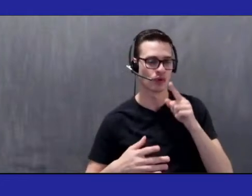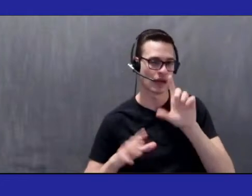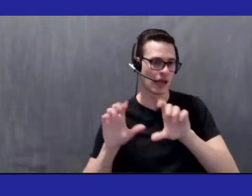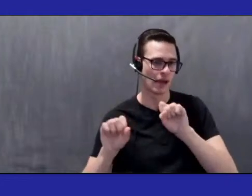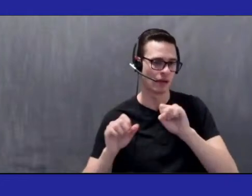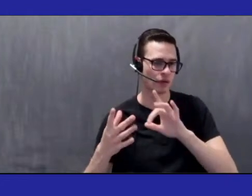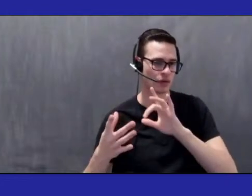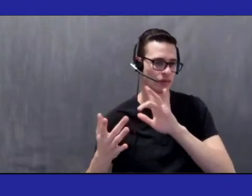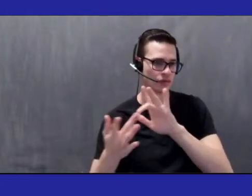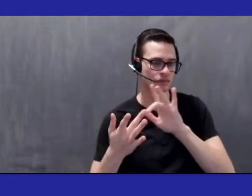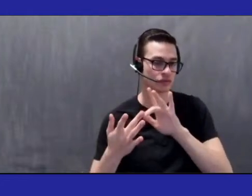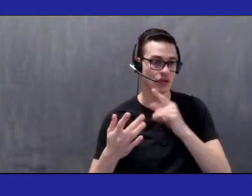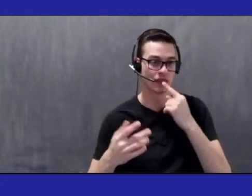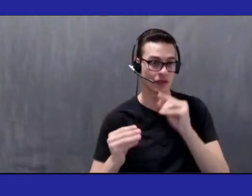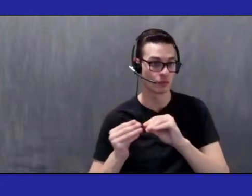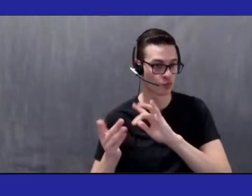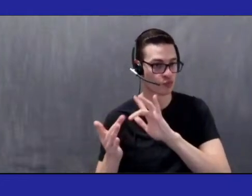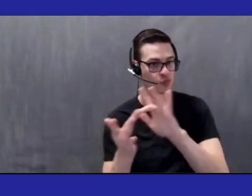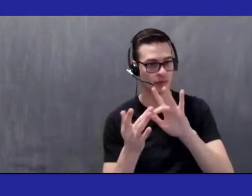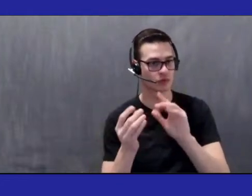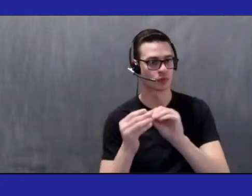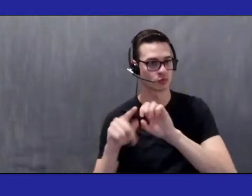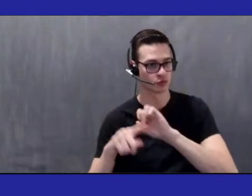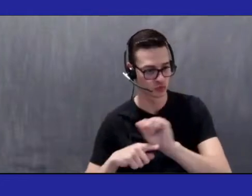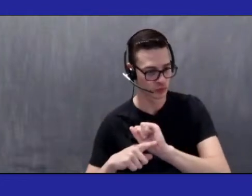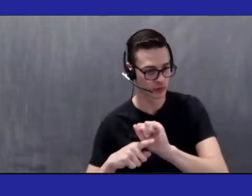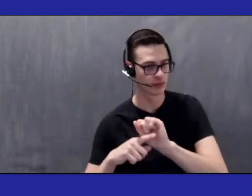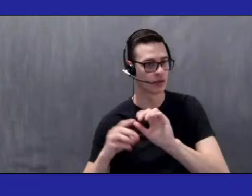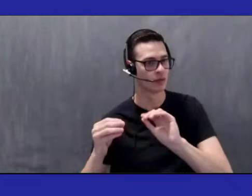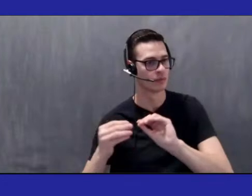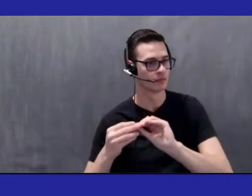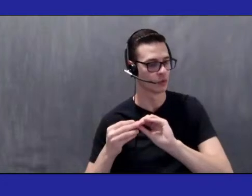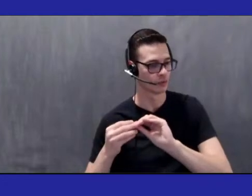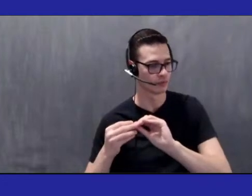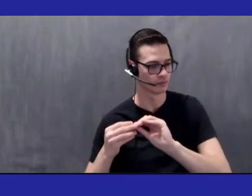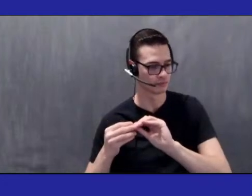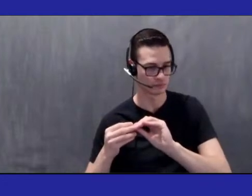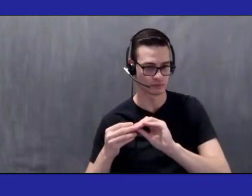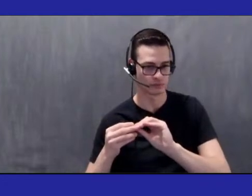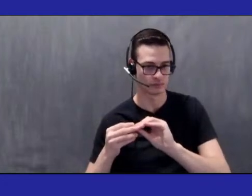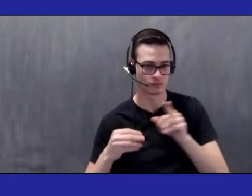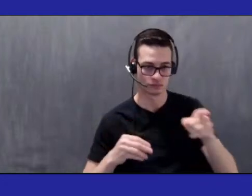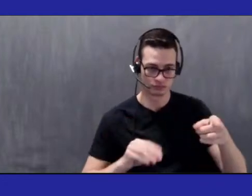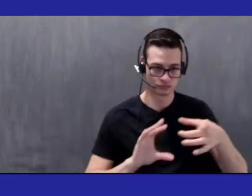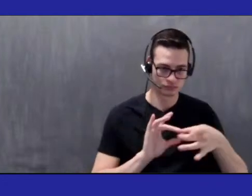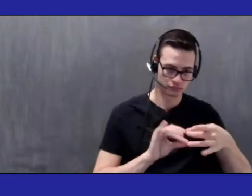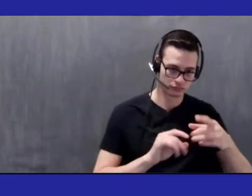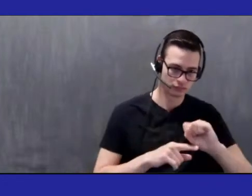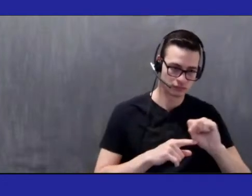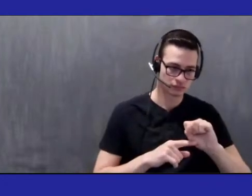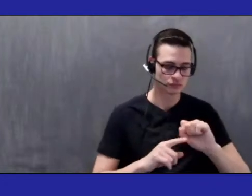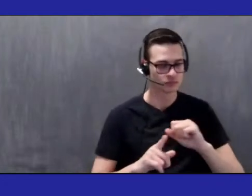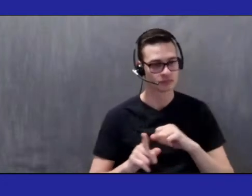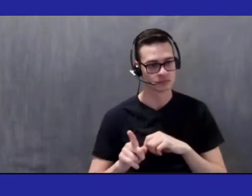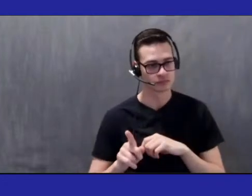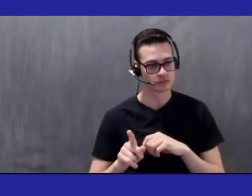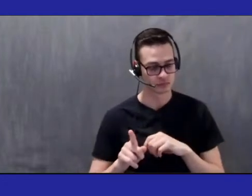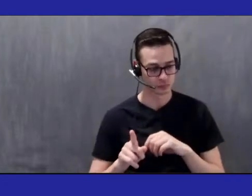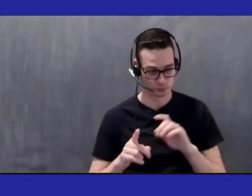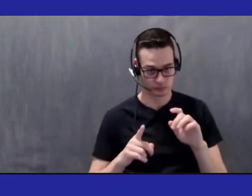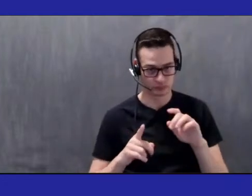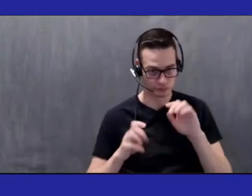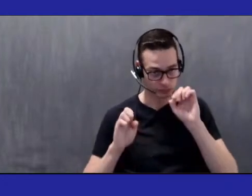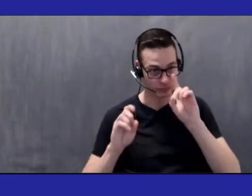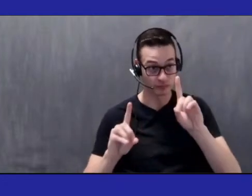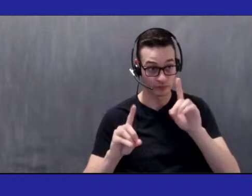to be done. I think more training. I think the chair alluded to training and education. This is